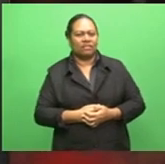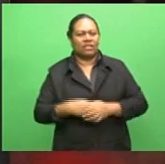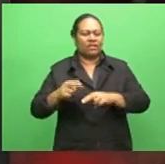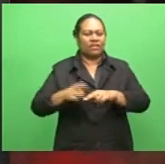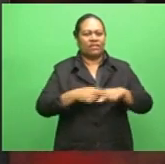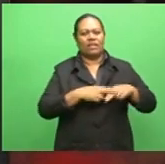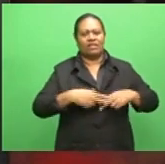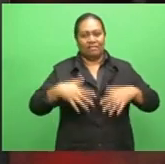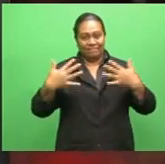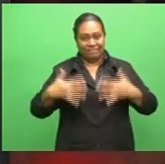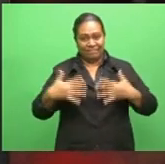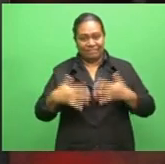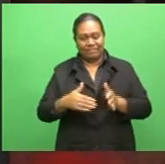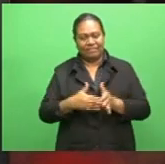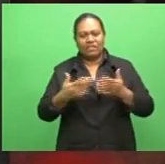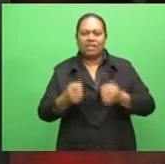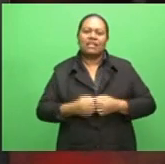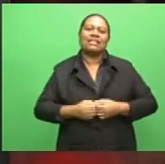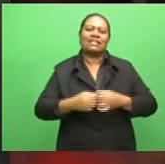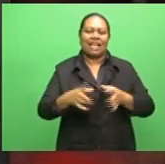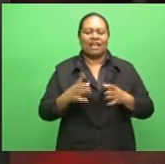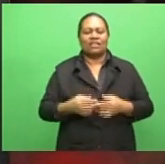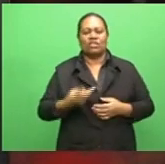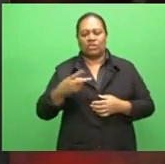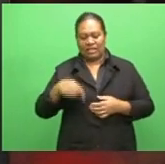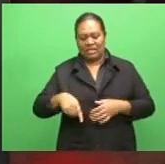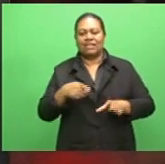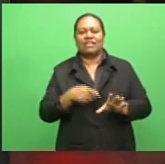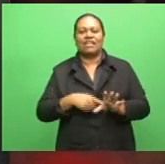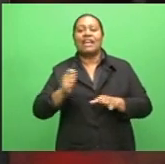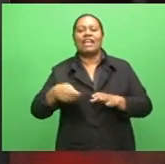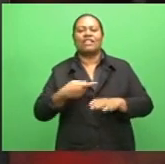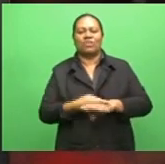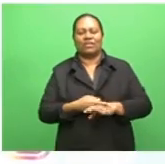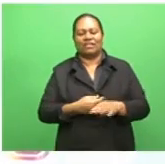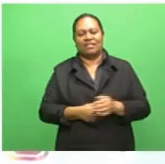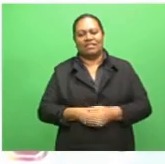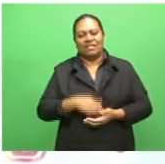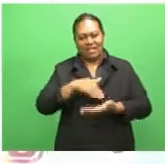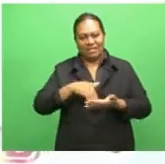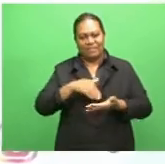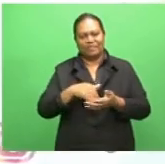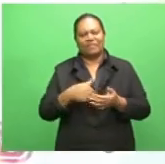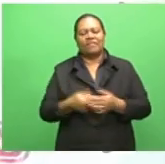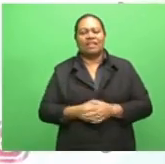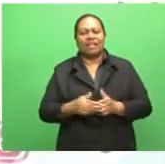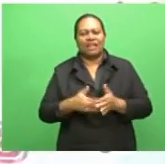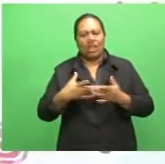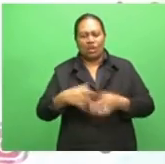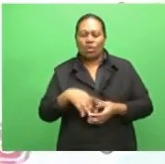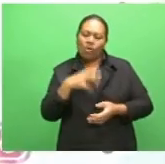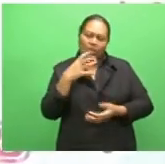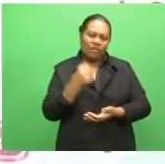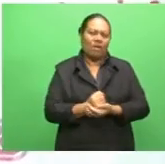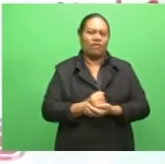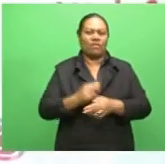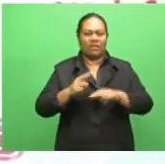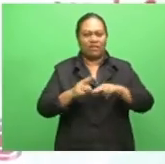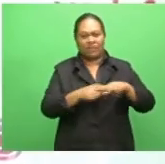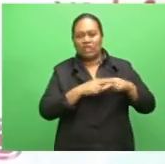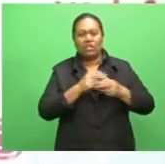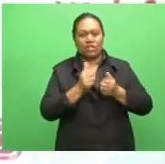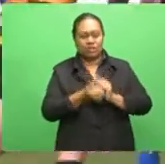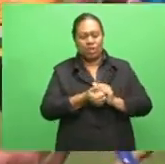National Rugby League will resume its 2020 season next weekend. The FNRL has received confirmation from the Fiji National